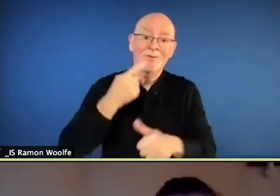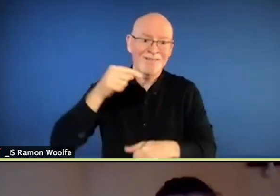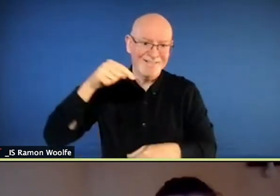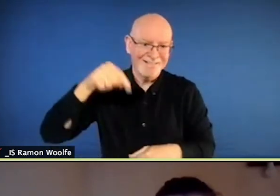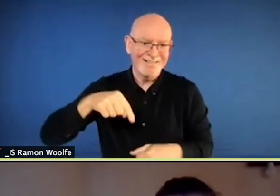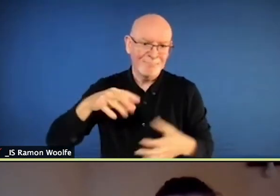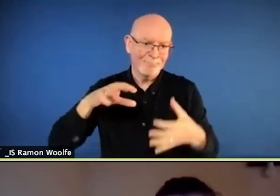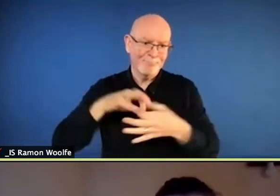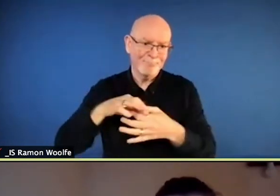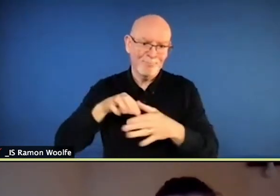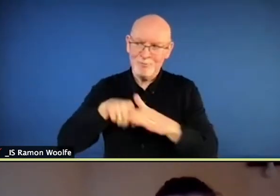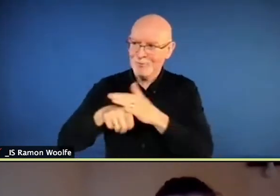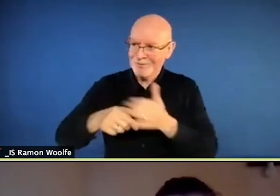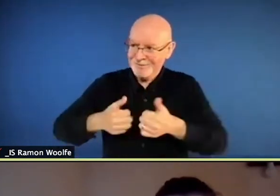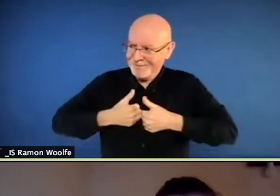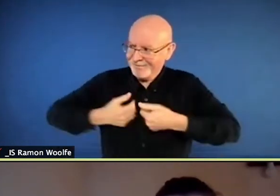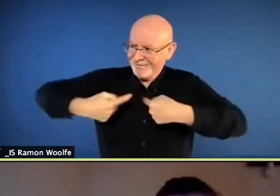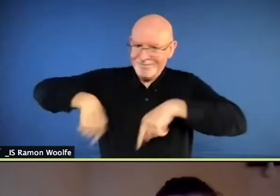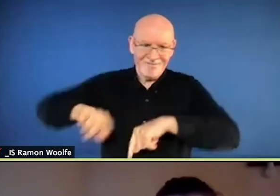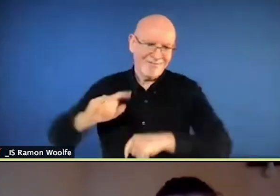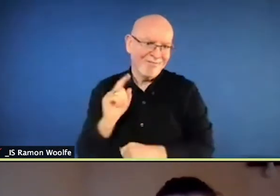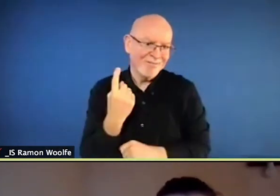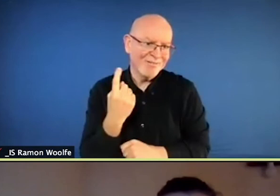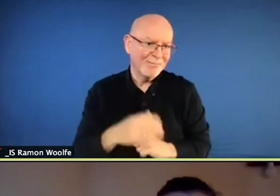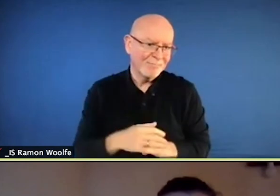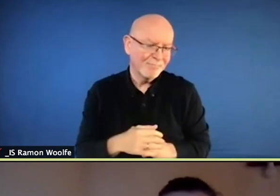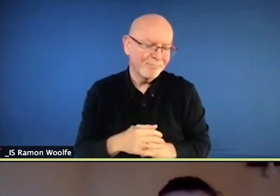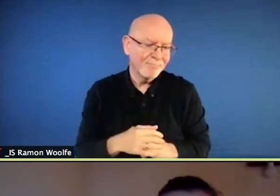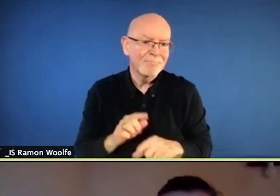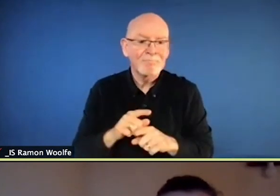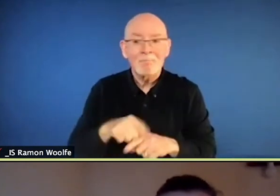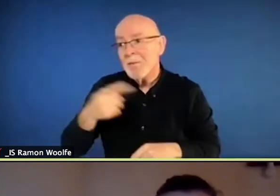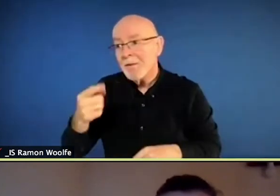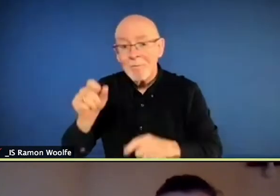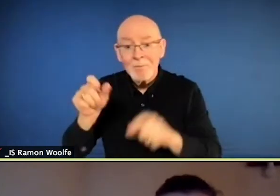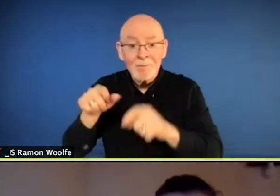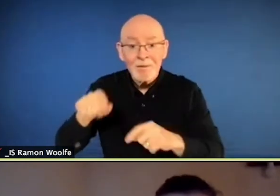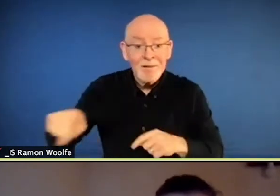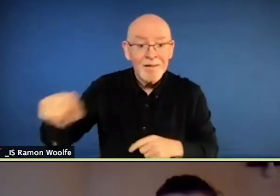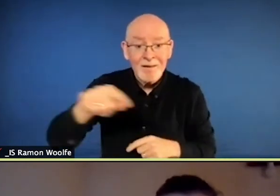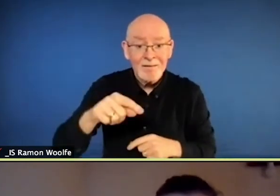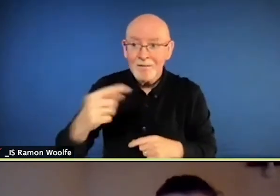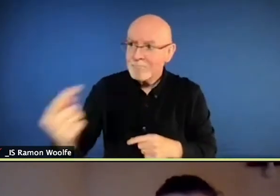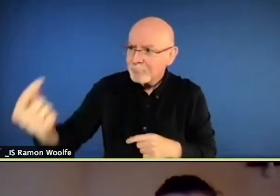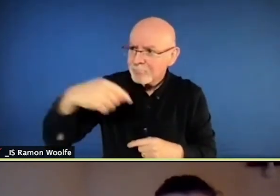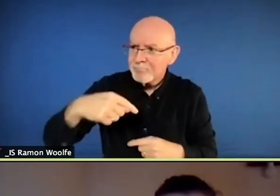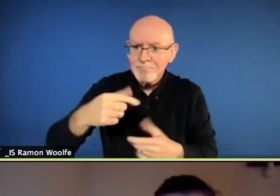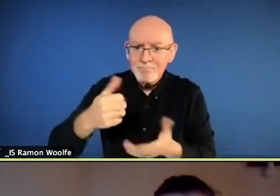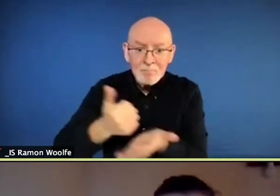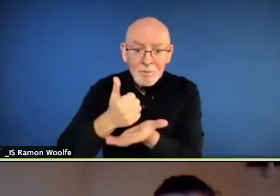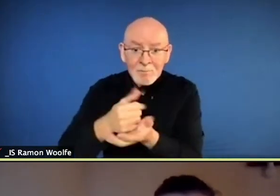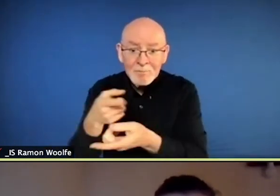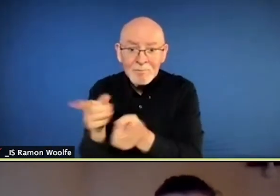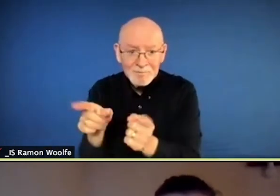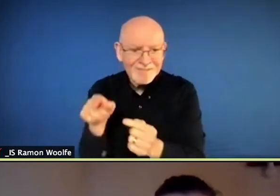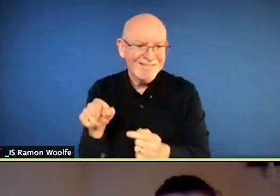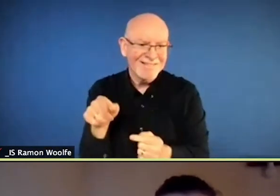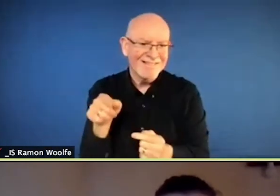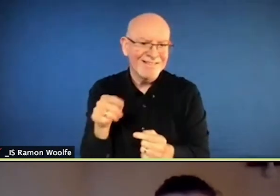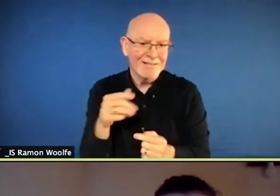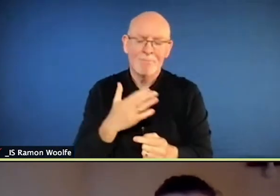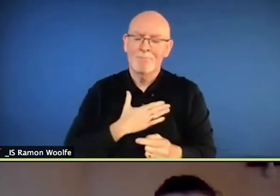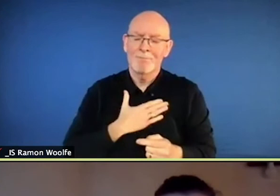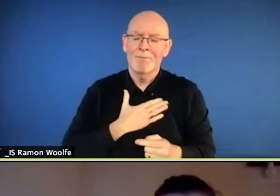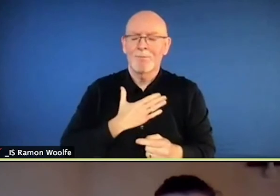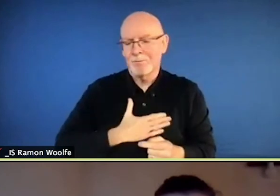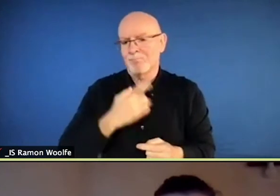and thank you very much, and I wish each and everyone the best. Thank you. Thank you, Abulon,